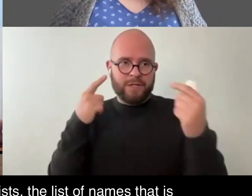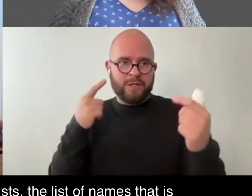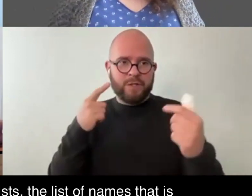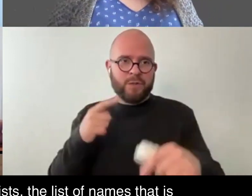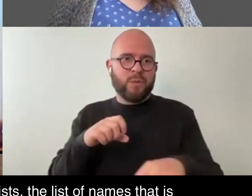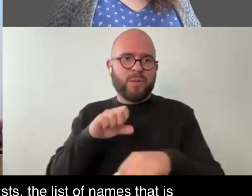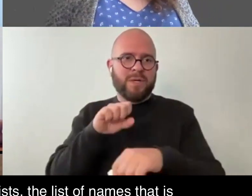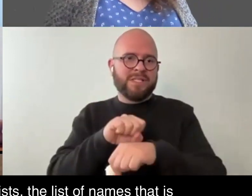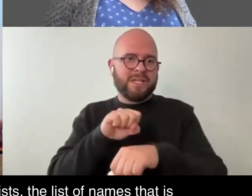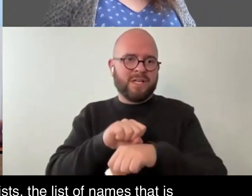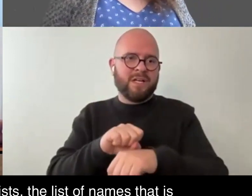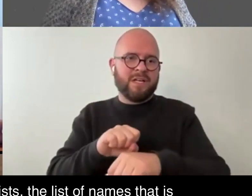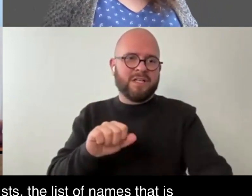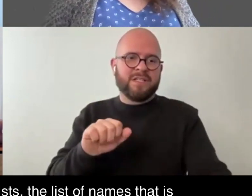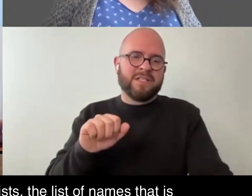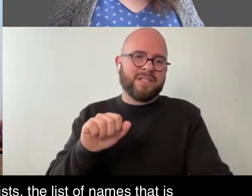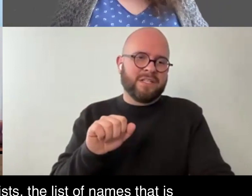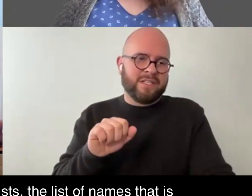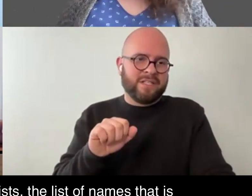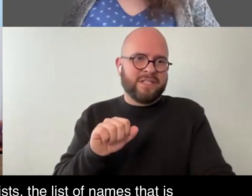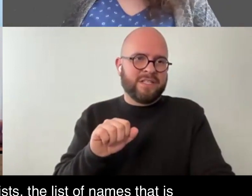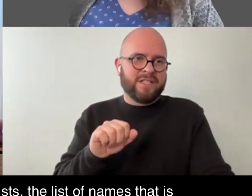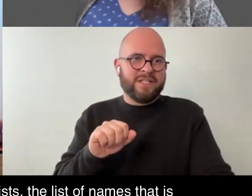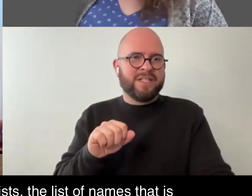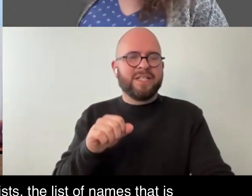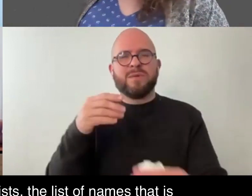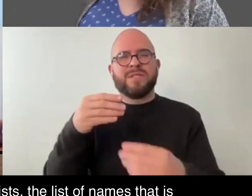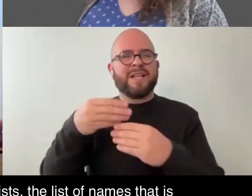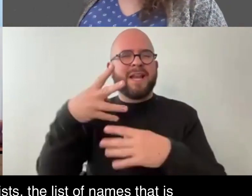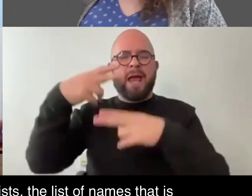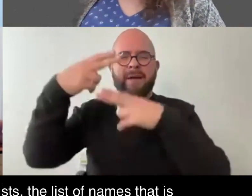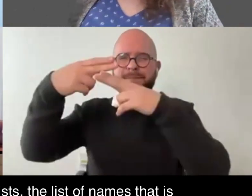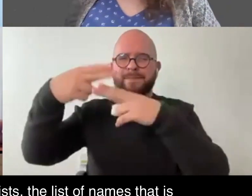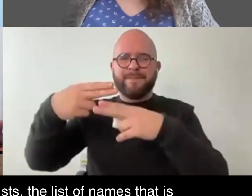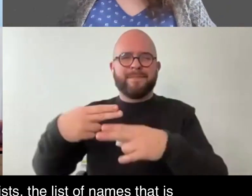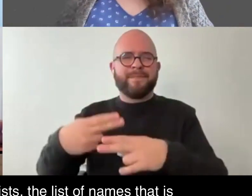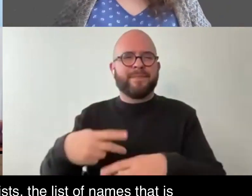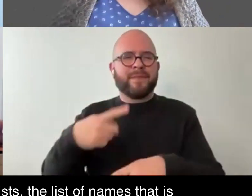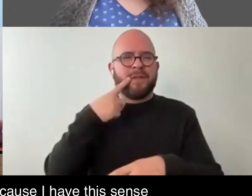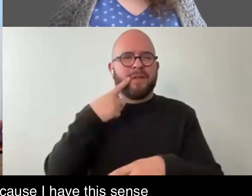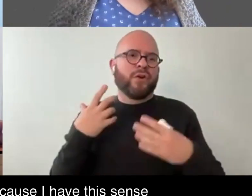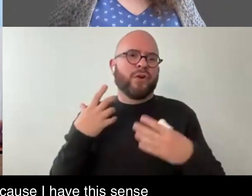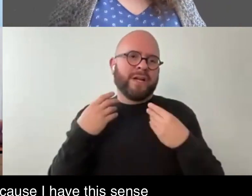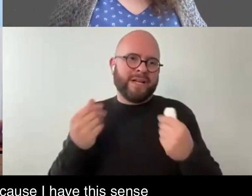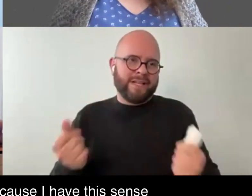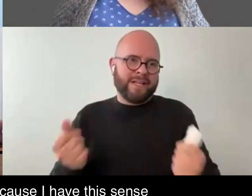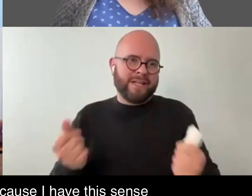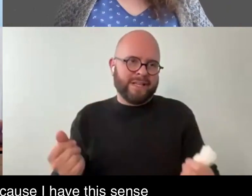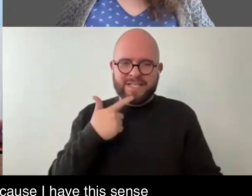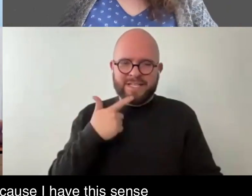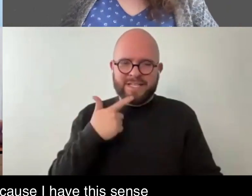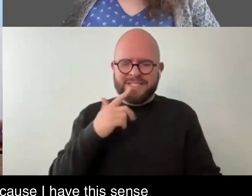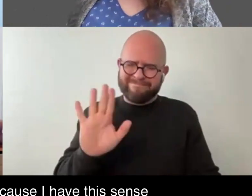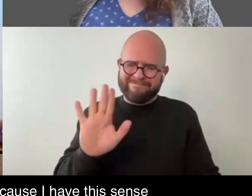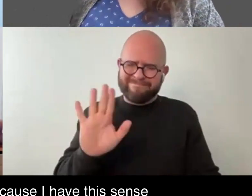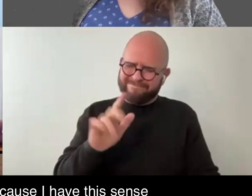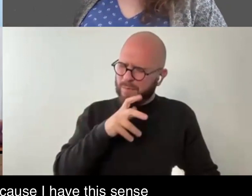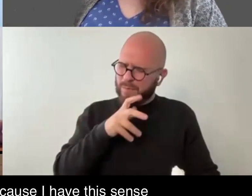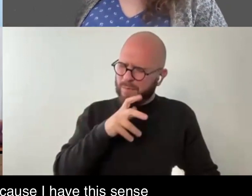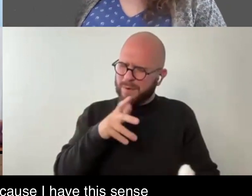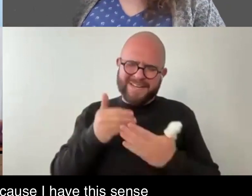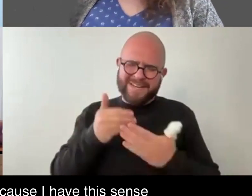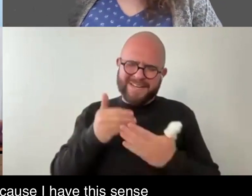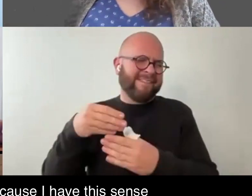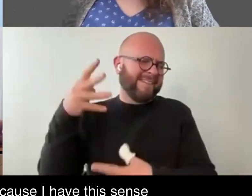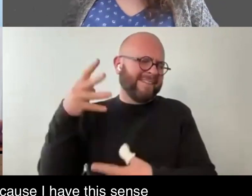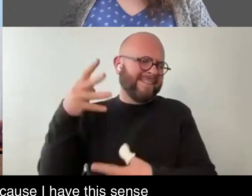the list of names that is recited for healing. And like, don't get me anywhere near that list, right? Because I